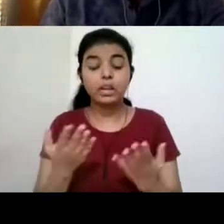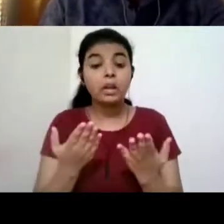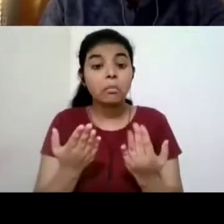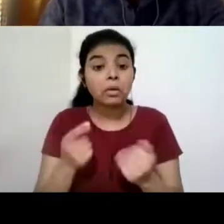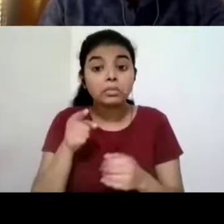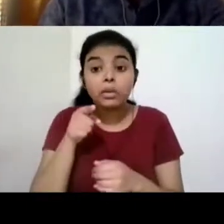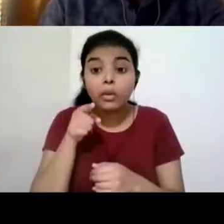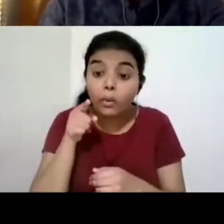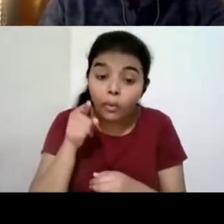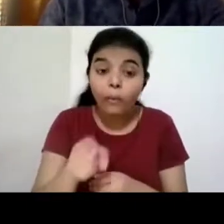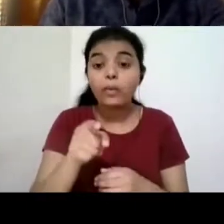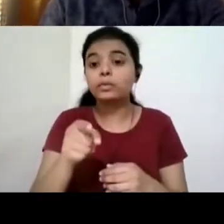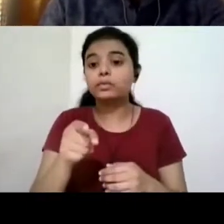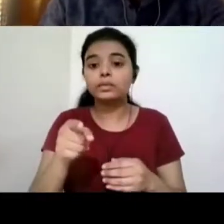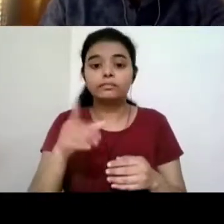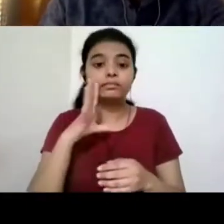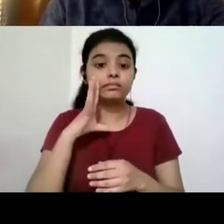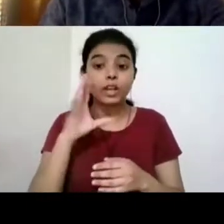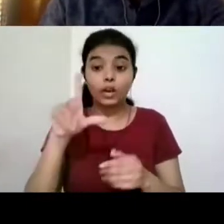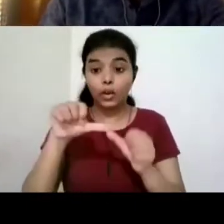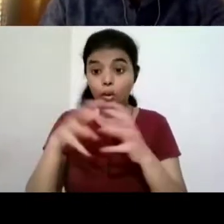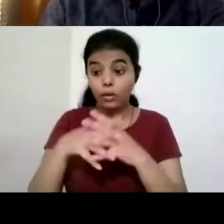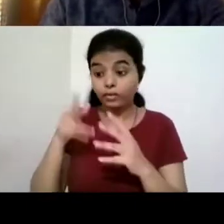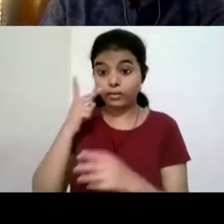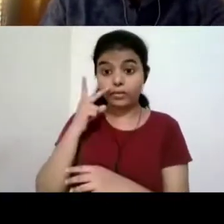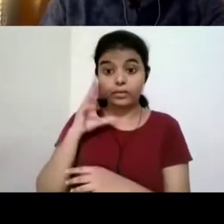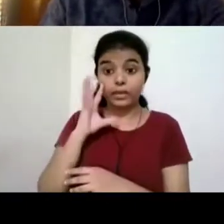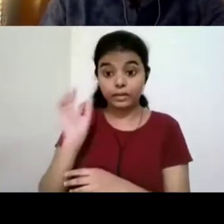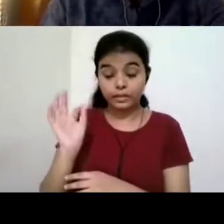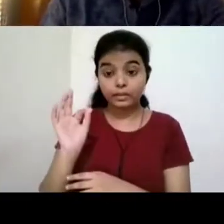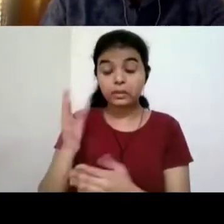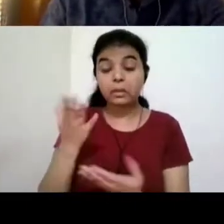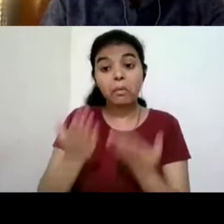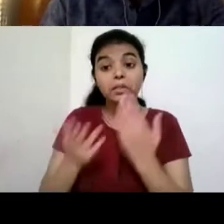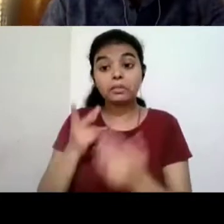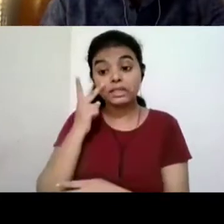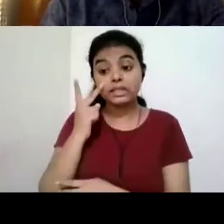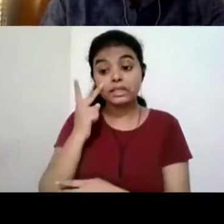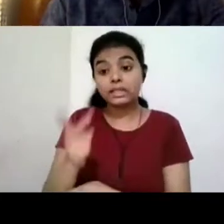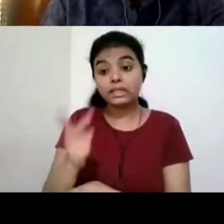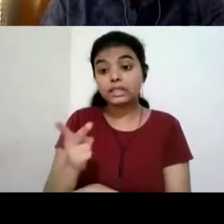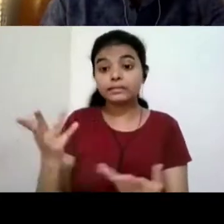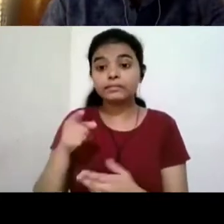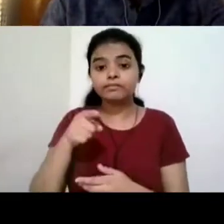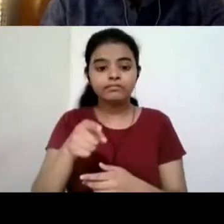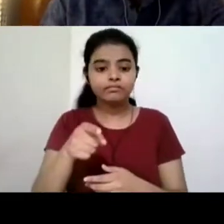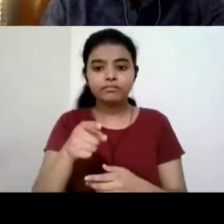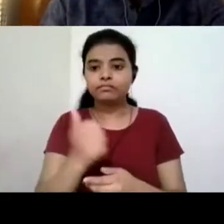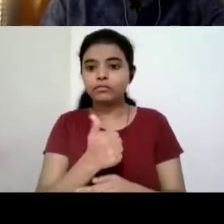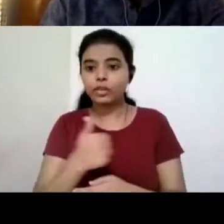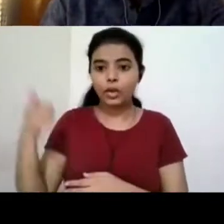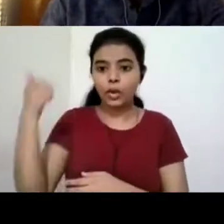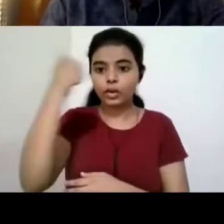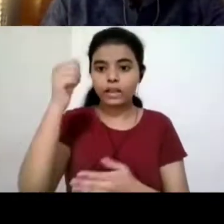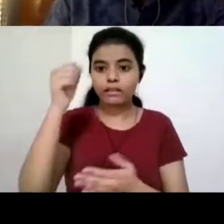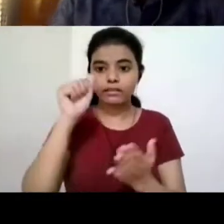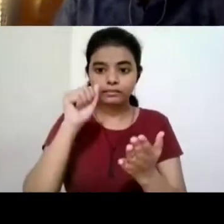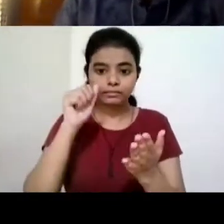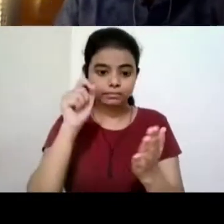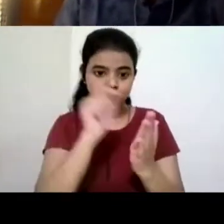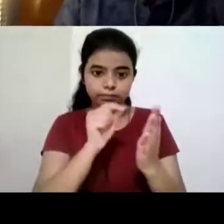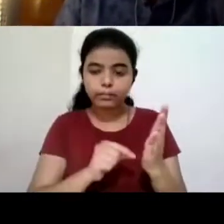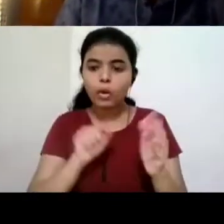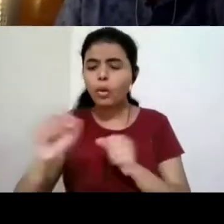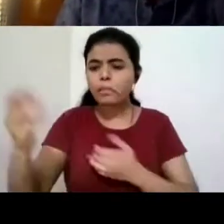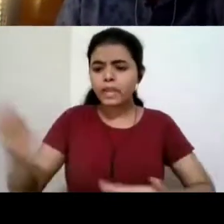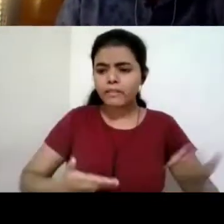critical perspective towards law, you may still find that this authoritative articulation starts to dictate your